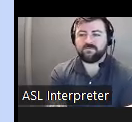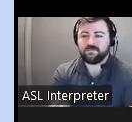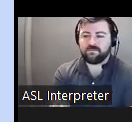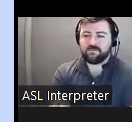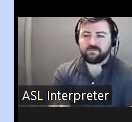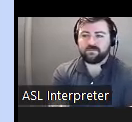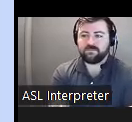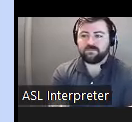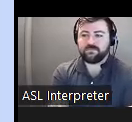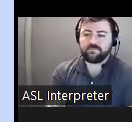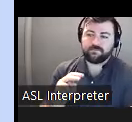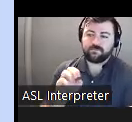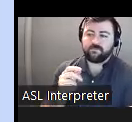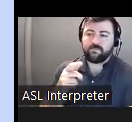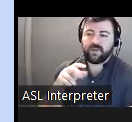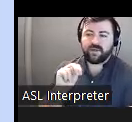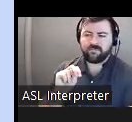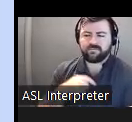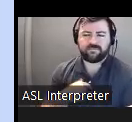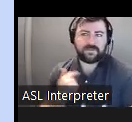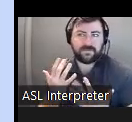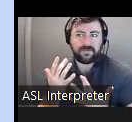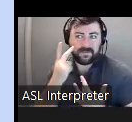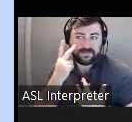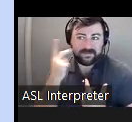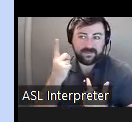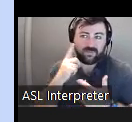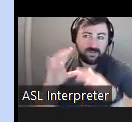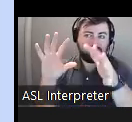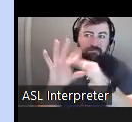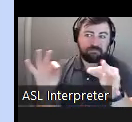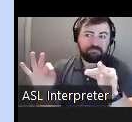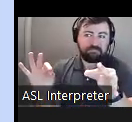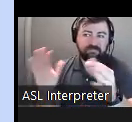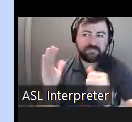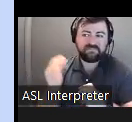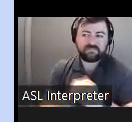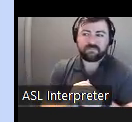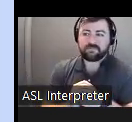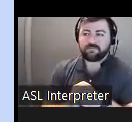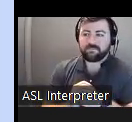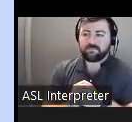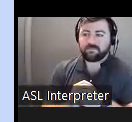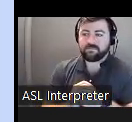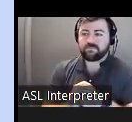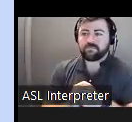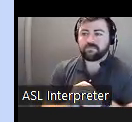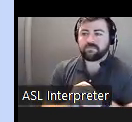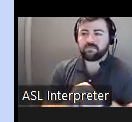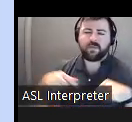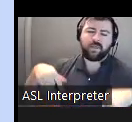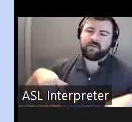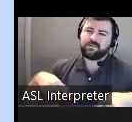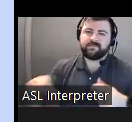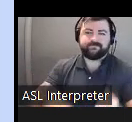Megan? I think I was waiting to see if anyone was going to chime in to answer, but this is